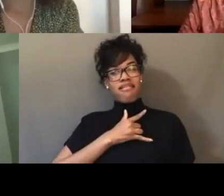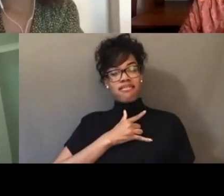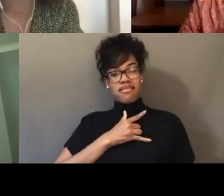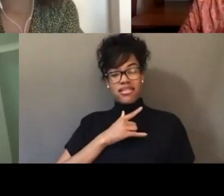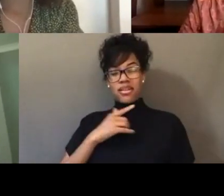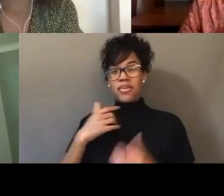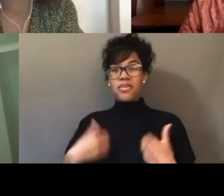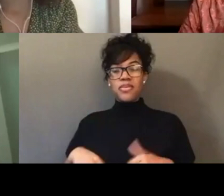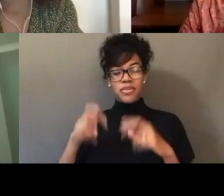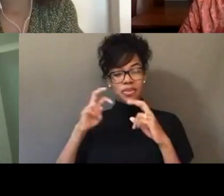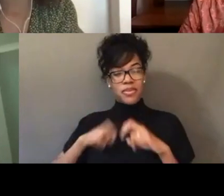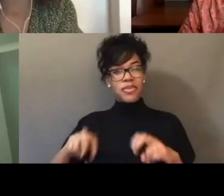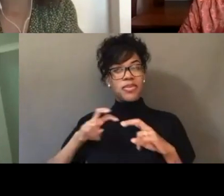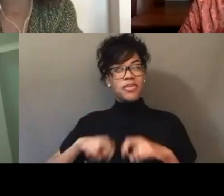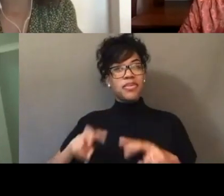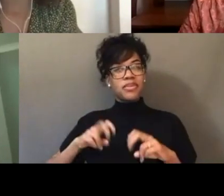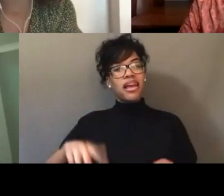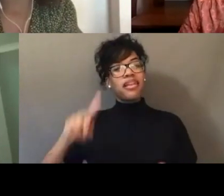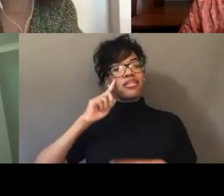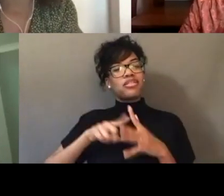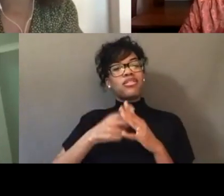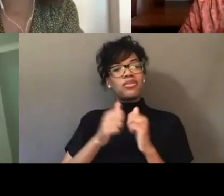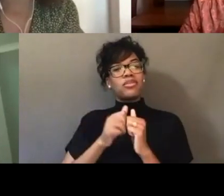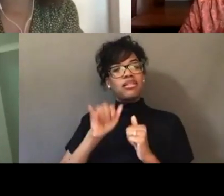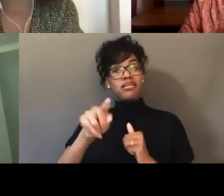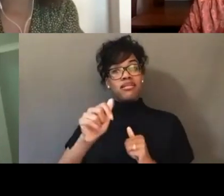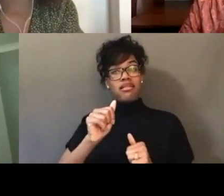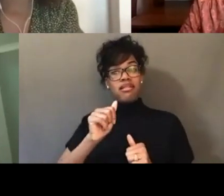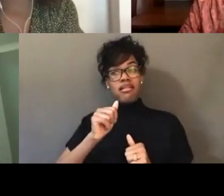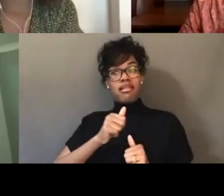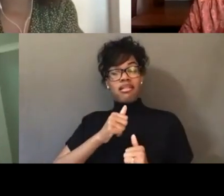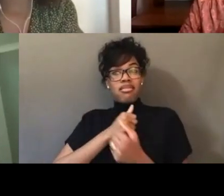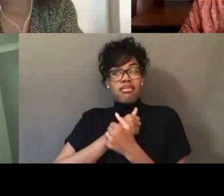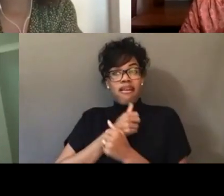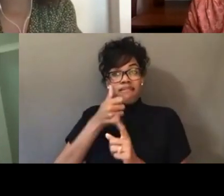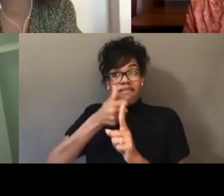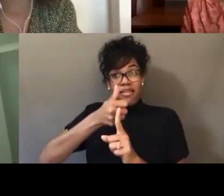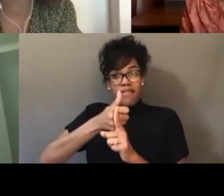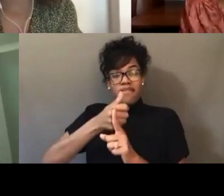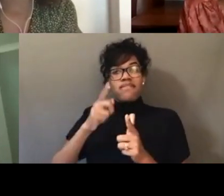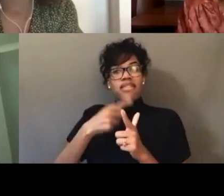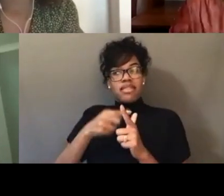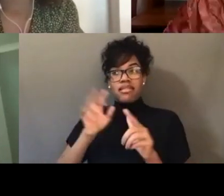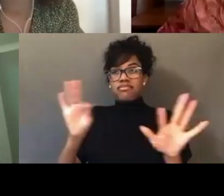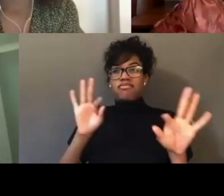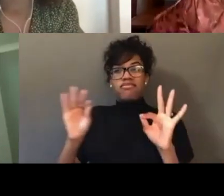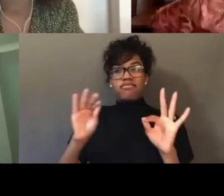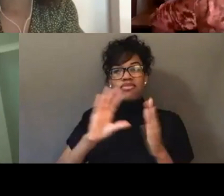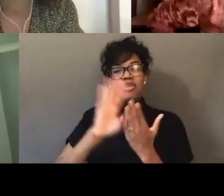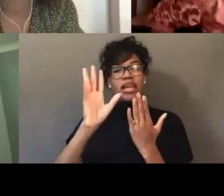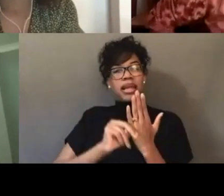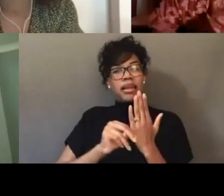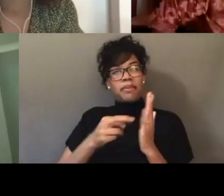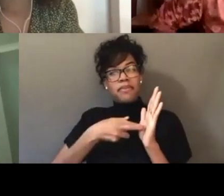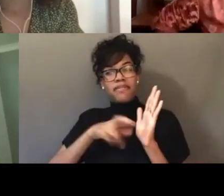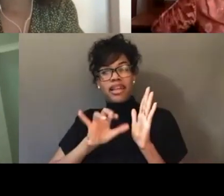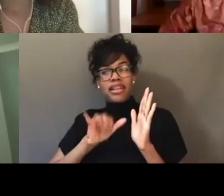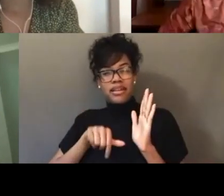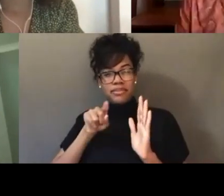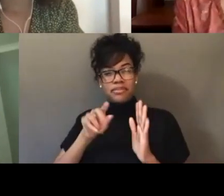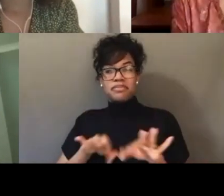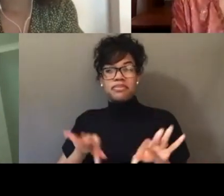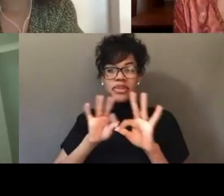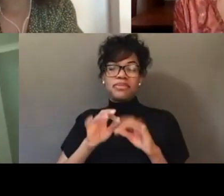begin, I think, with self-love. And, you know, I'll also say that